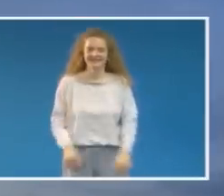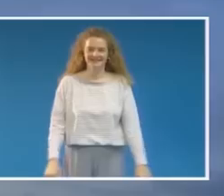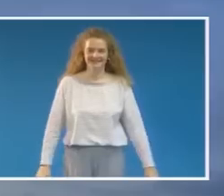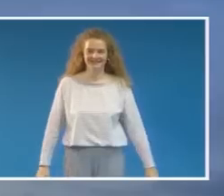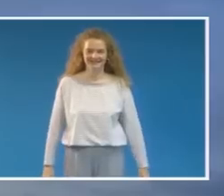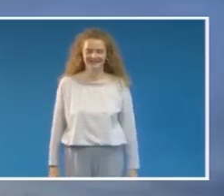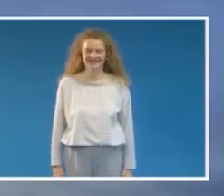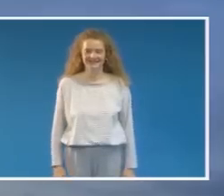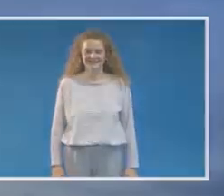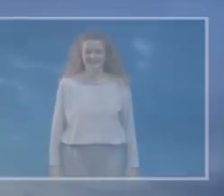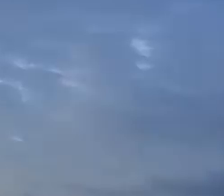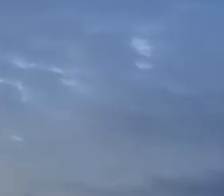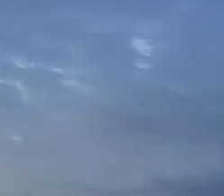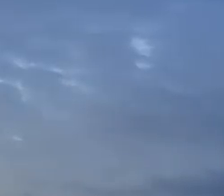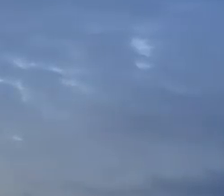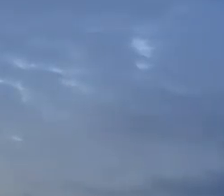hop.